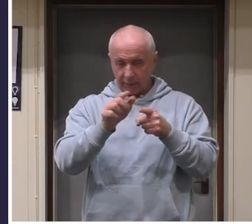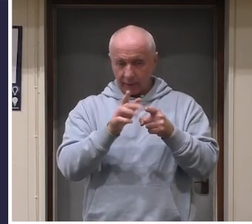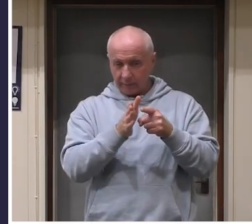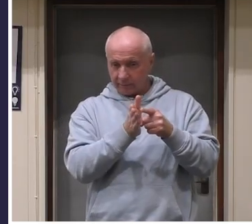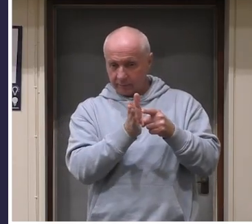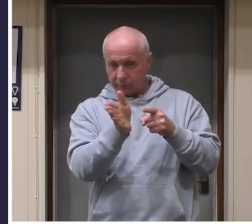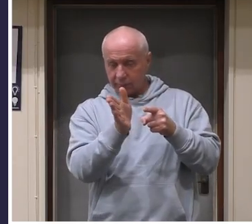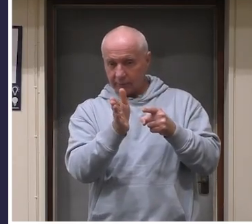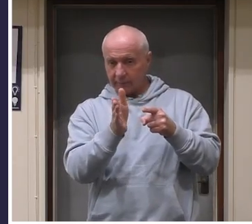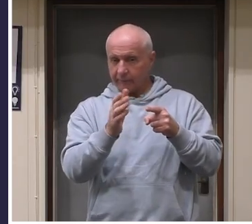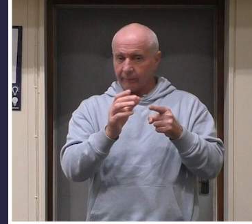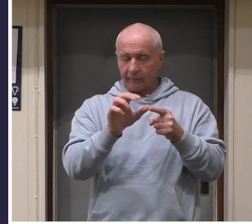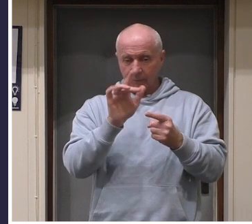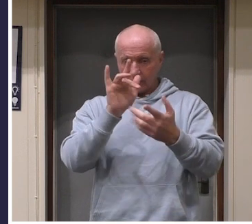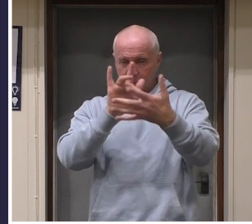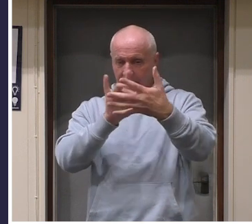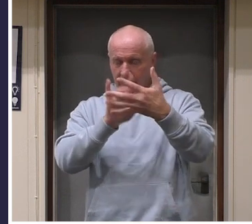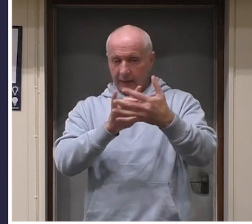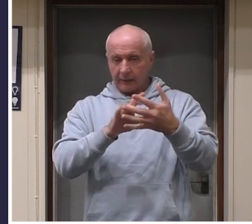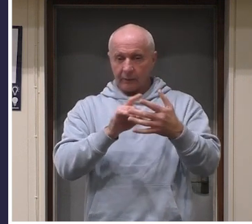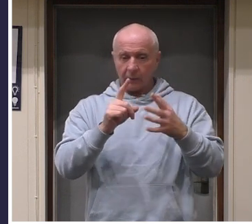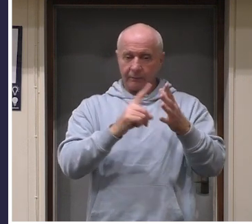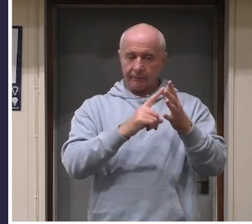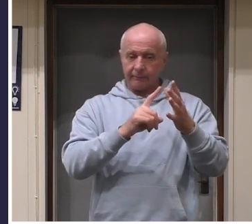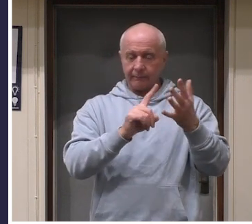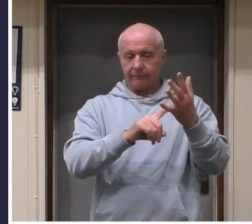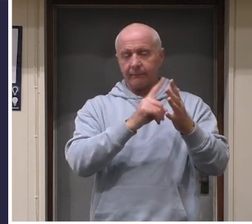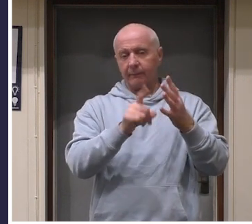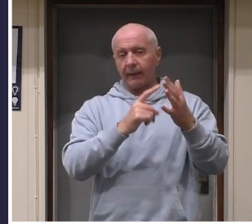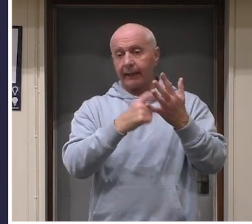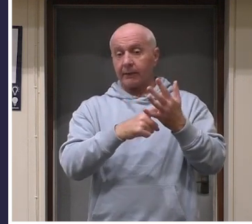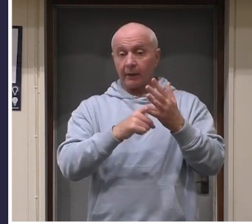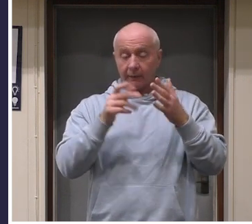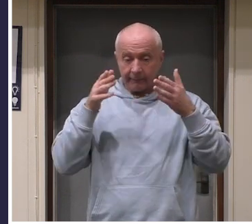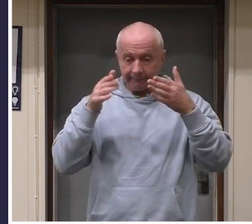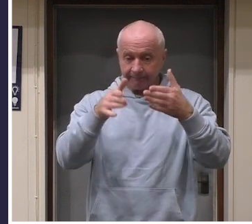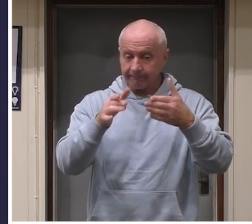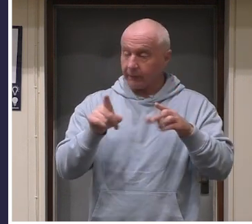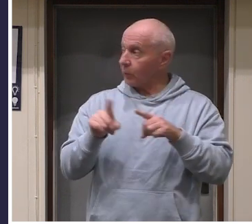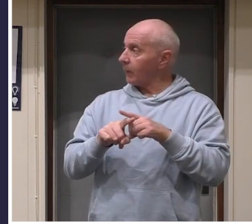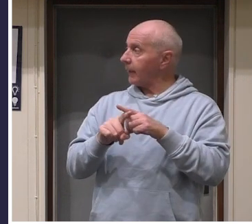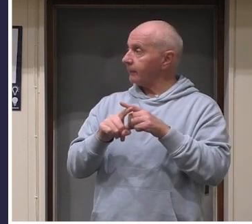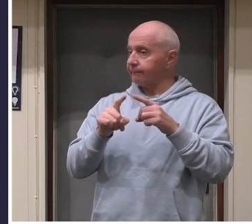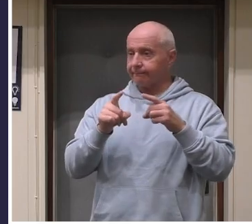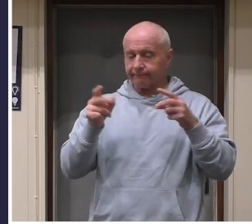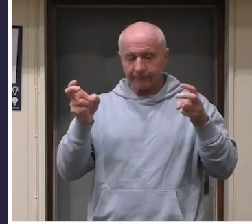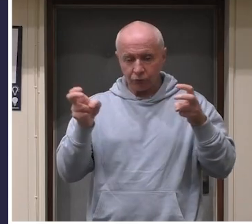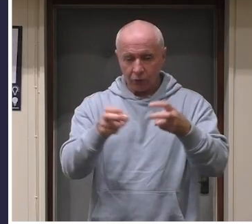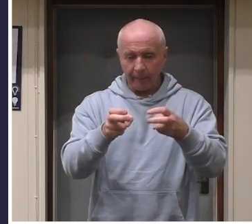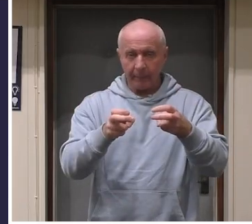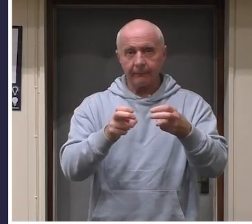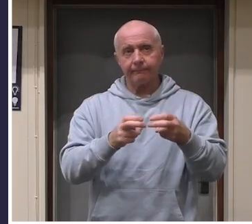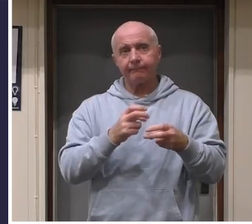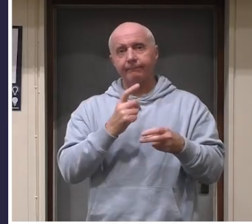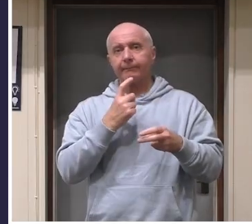And at this point in the middle where the laser beam is focused, you can trap these glass particles.